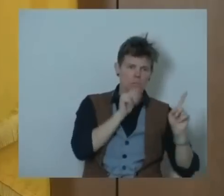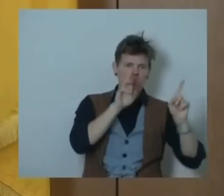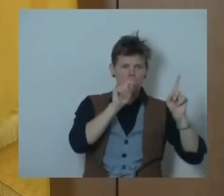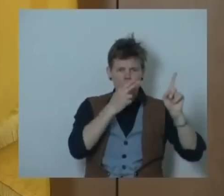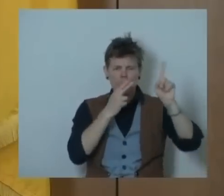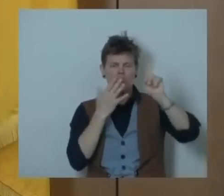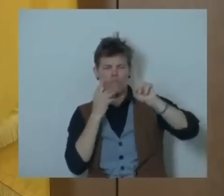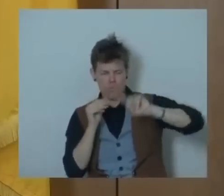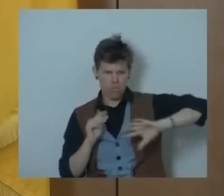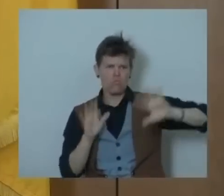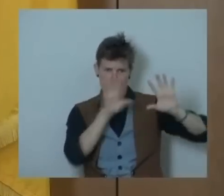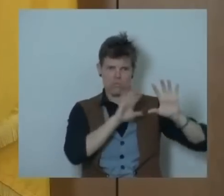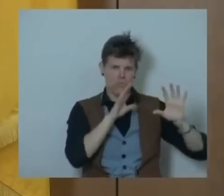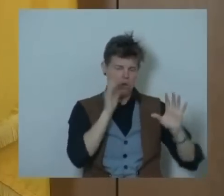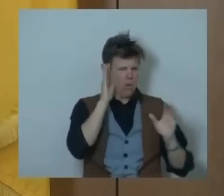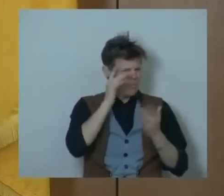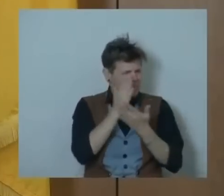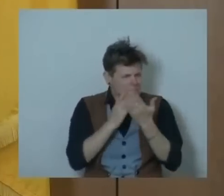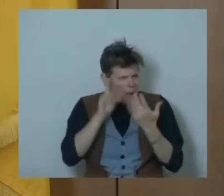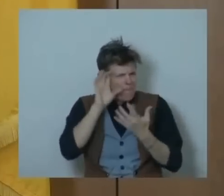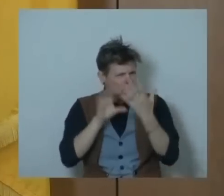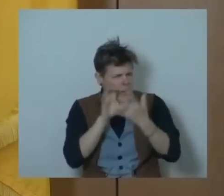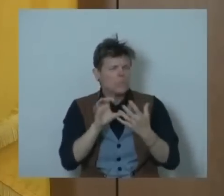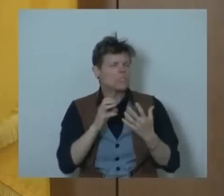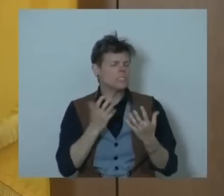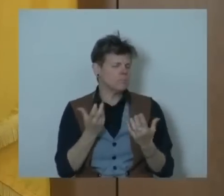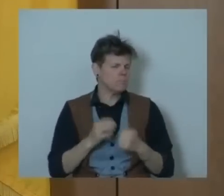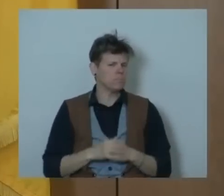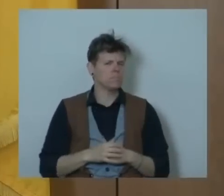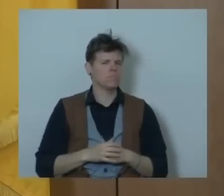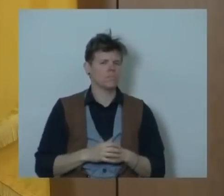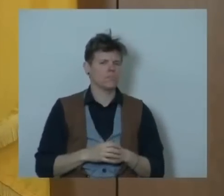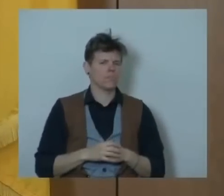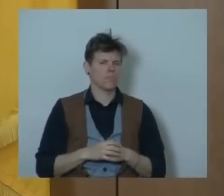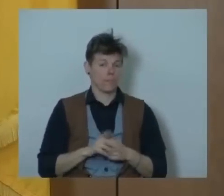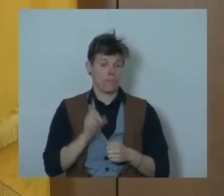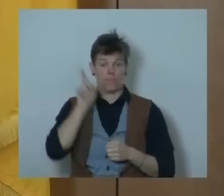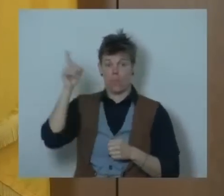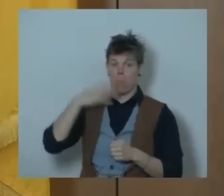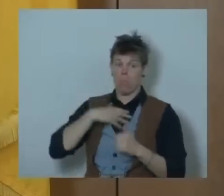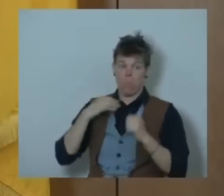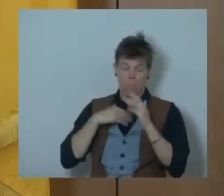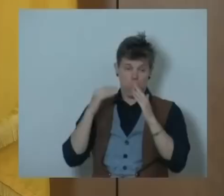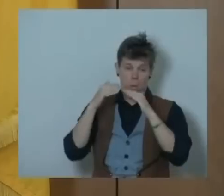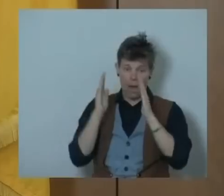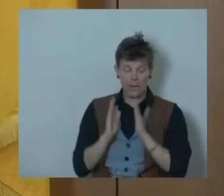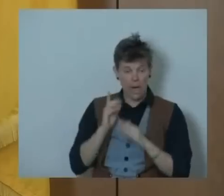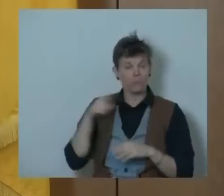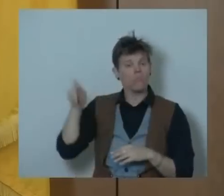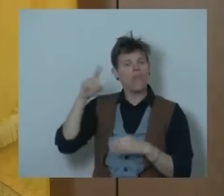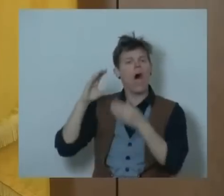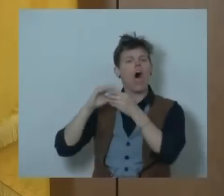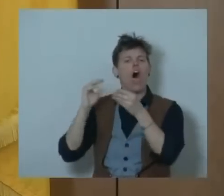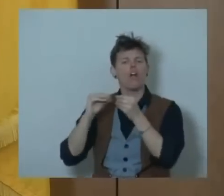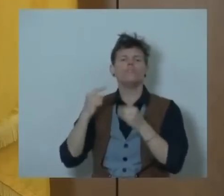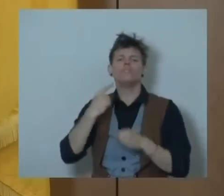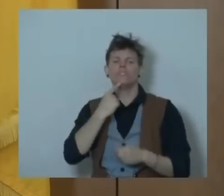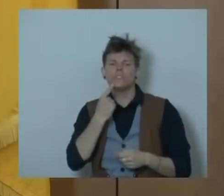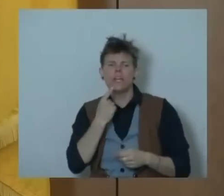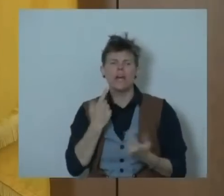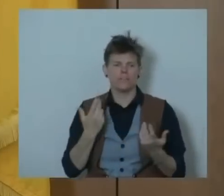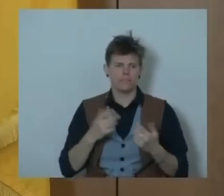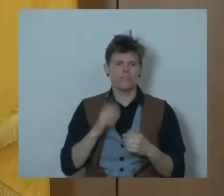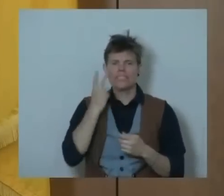right? Because you had the White House say, when you see a decline in cases